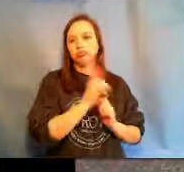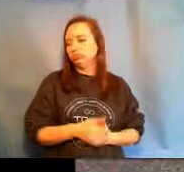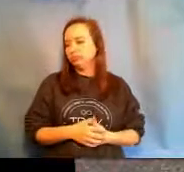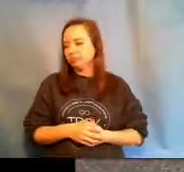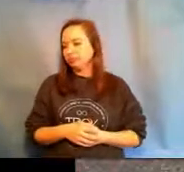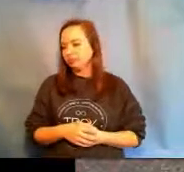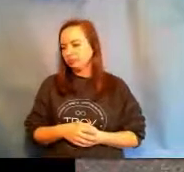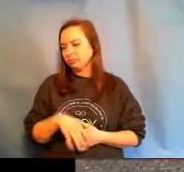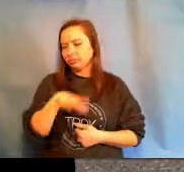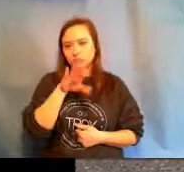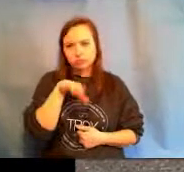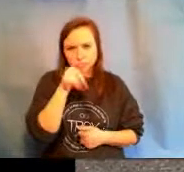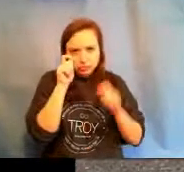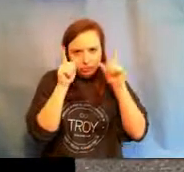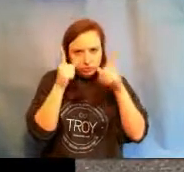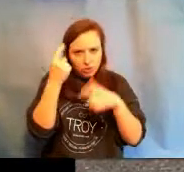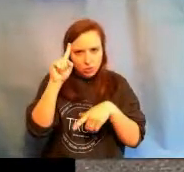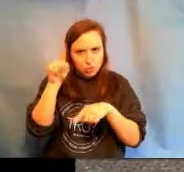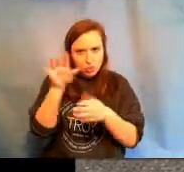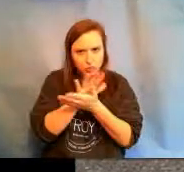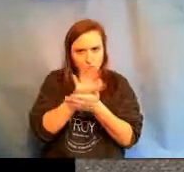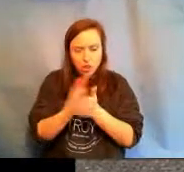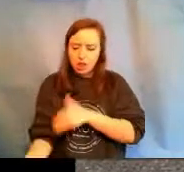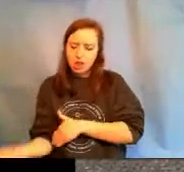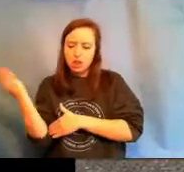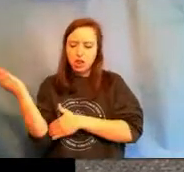All right, and when do you wake up for school? AM or